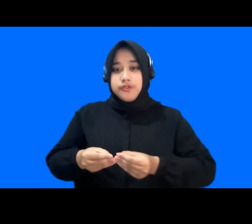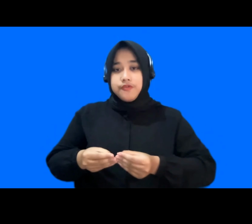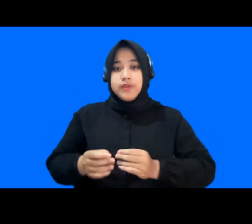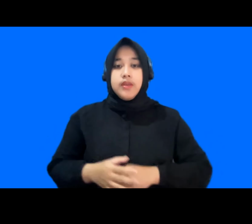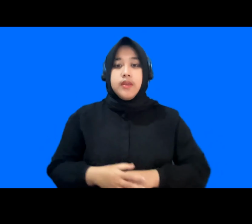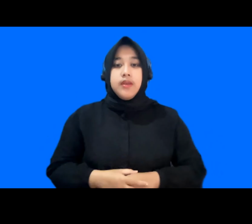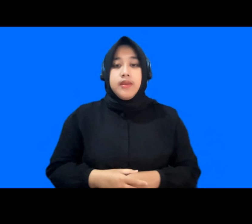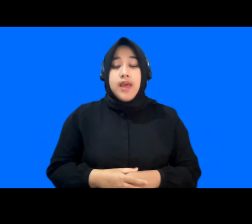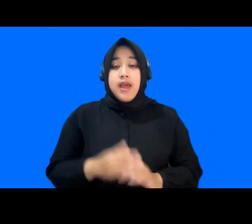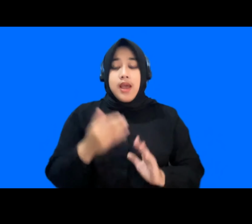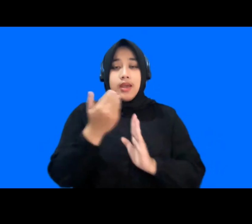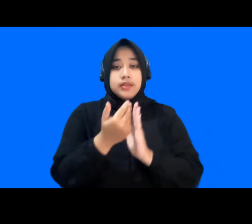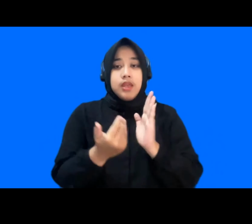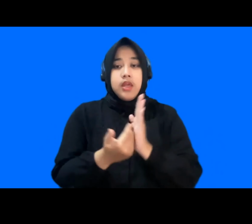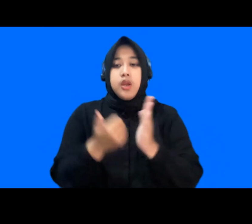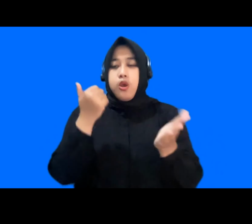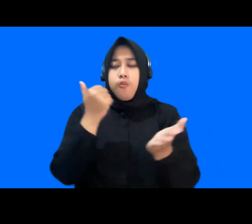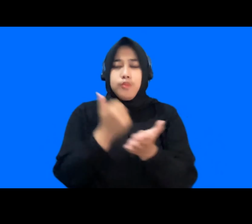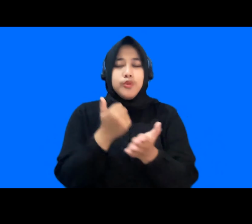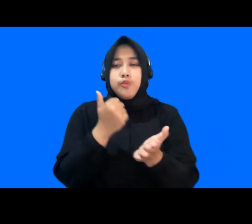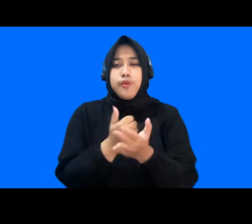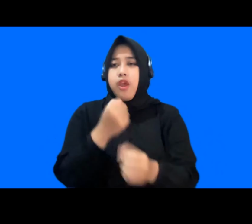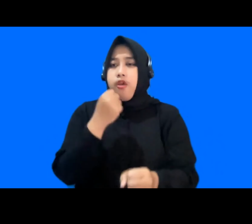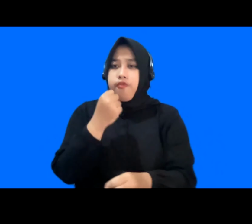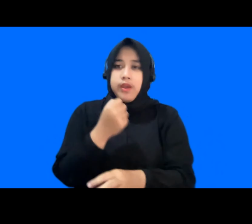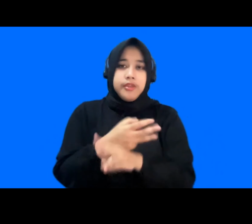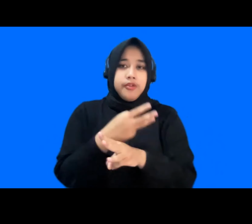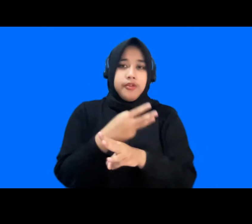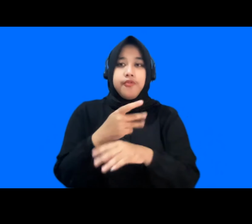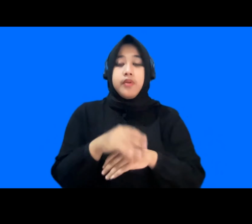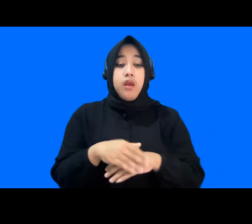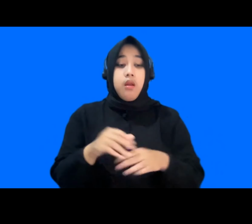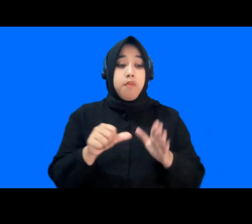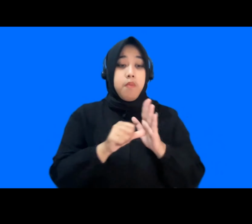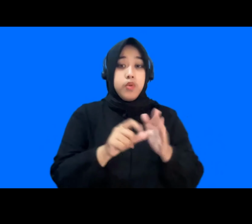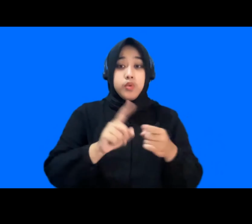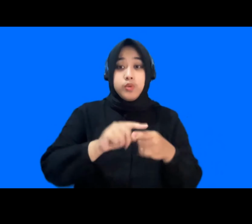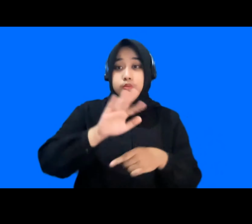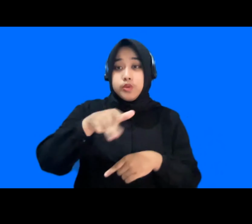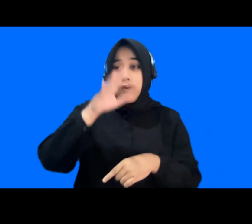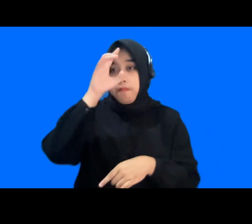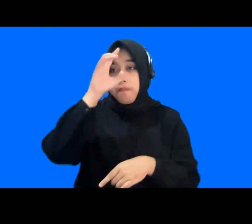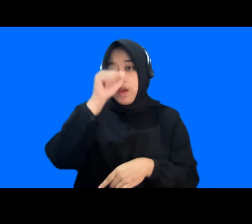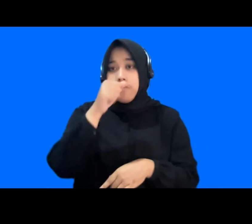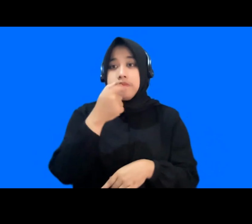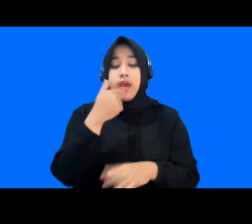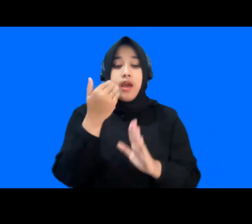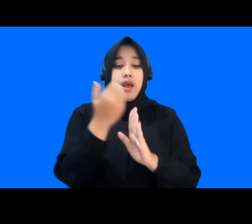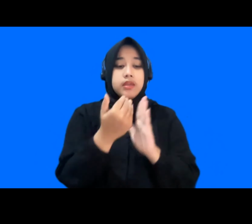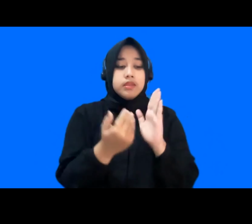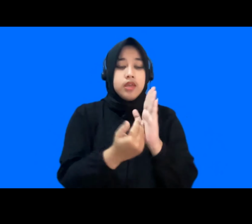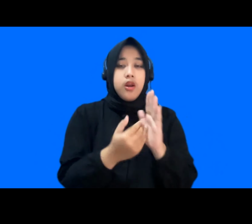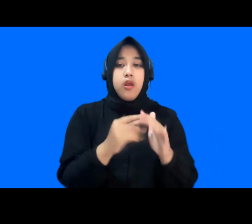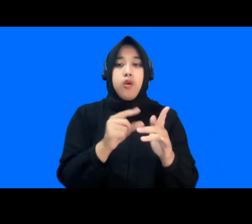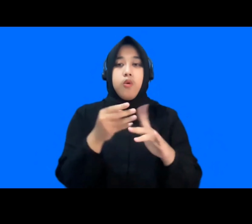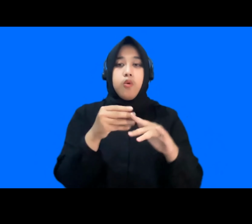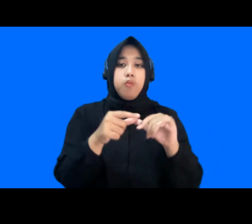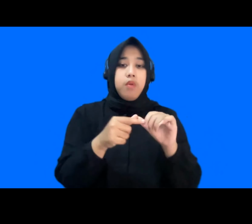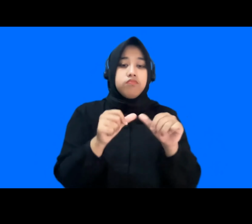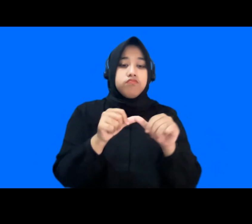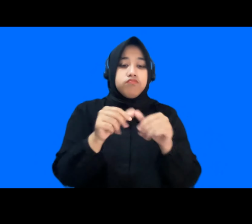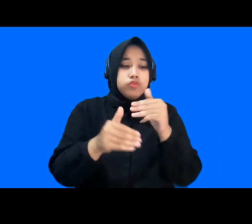deepen understanding of this very important urban agenda, which is rapidly changing and also emerging with the new challenges